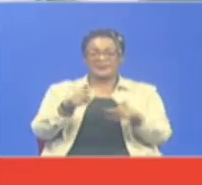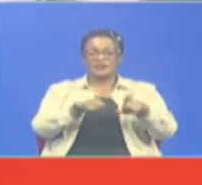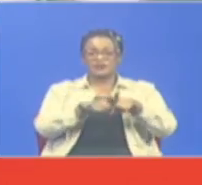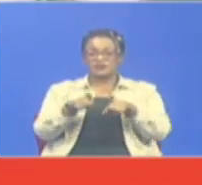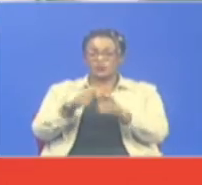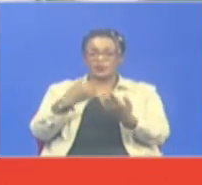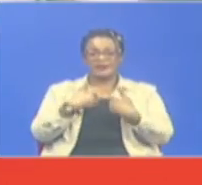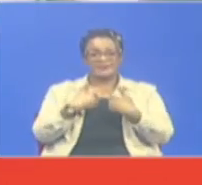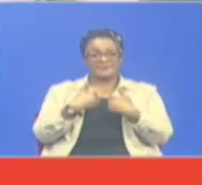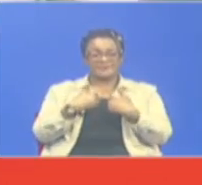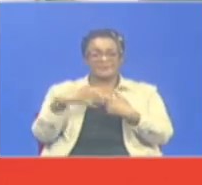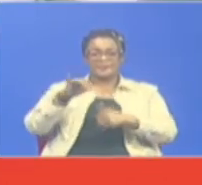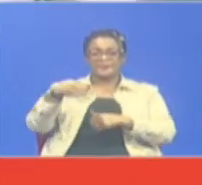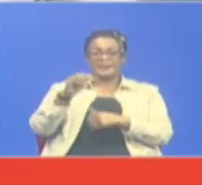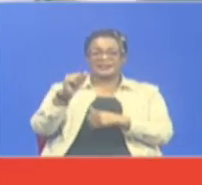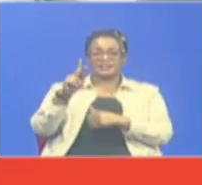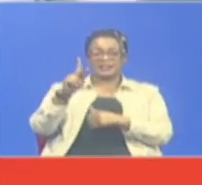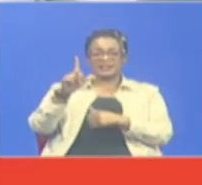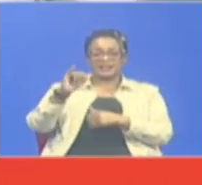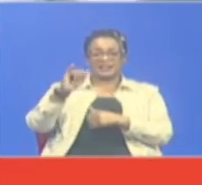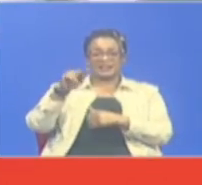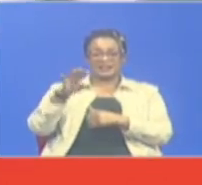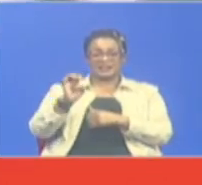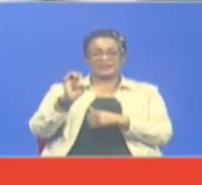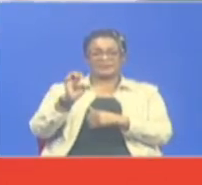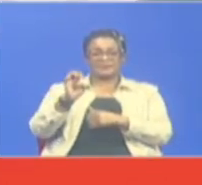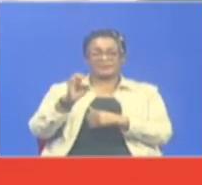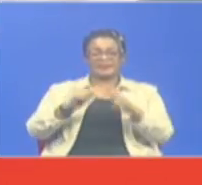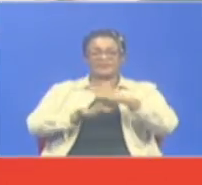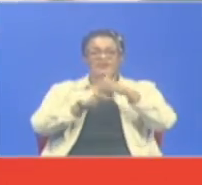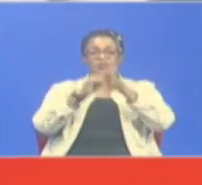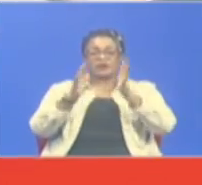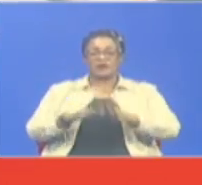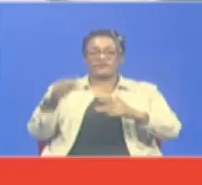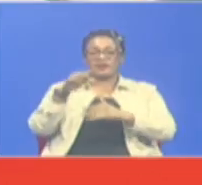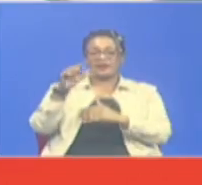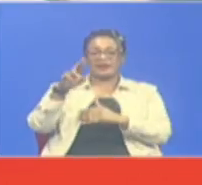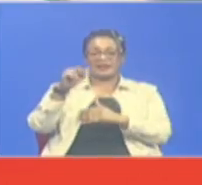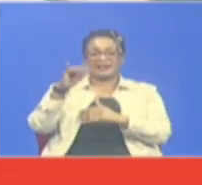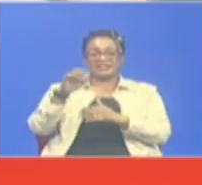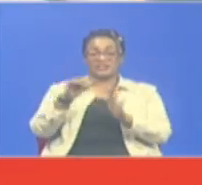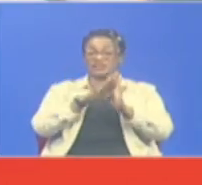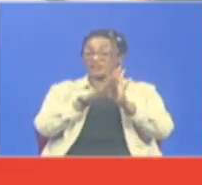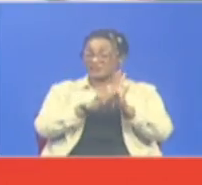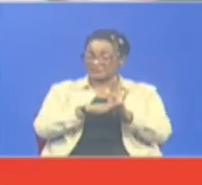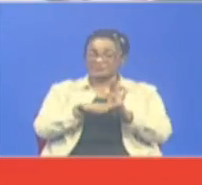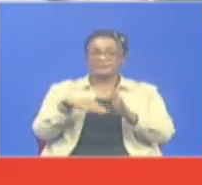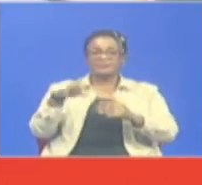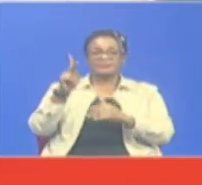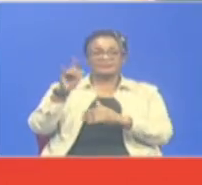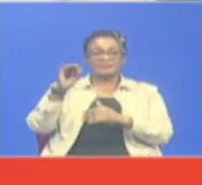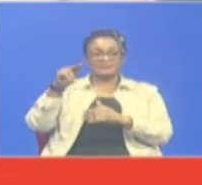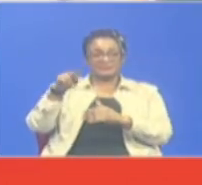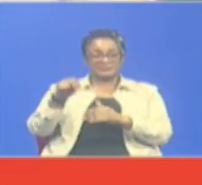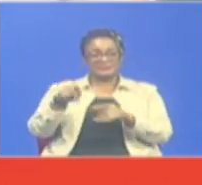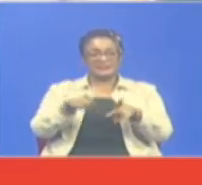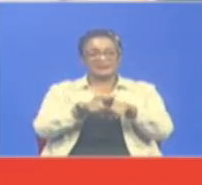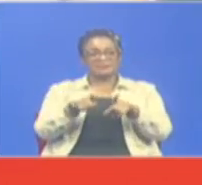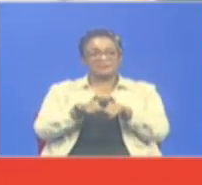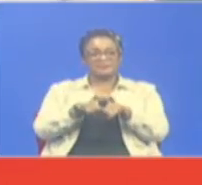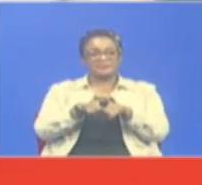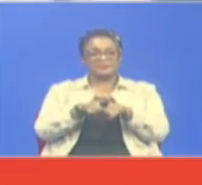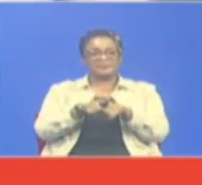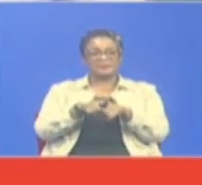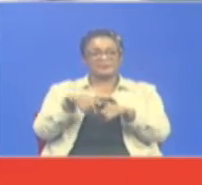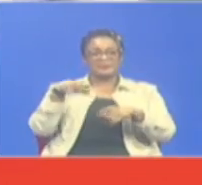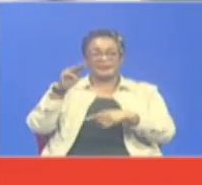have Jacqueline Muteri, the founder of Grace Gender, Alan Maleche, Executive Director, Kellen, and also we have with us